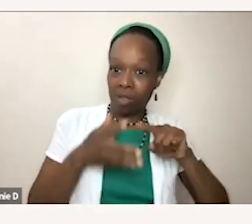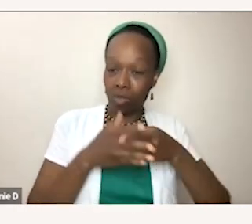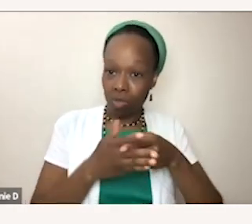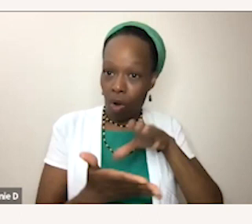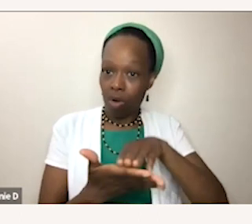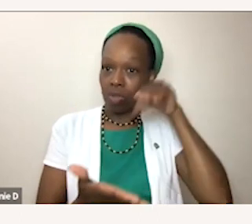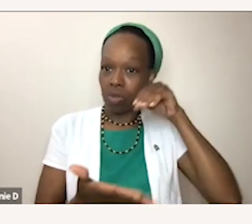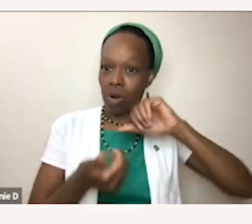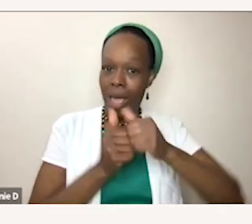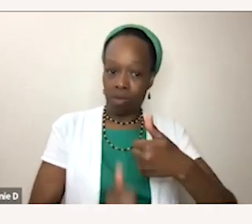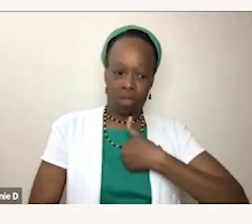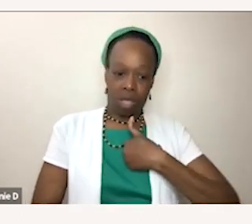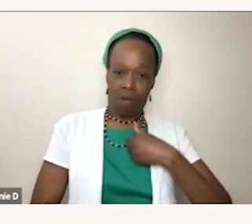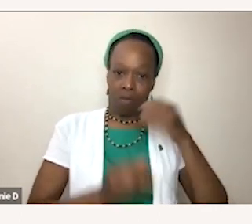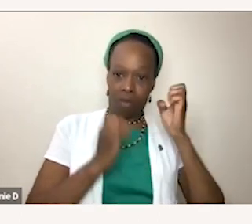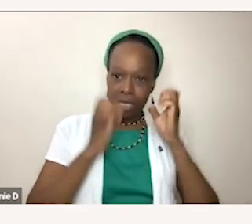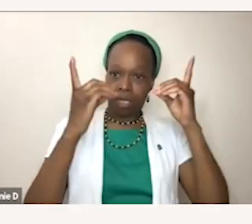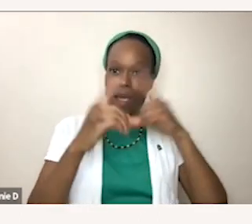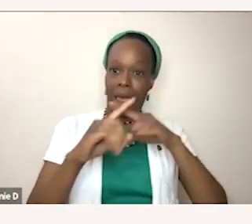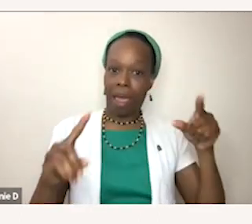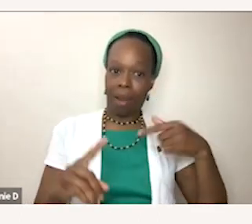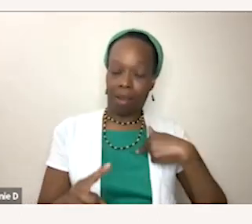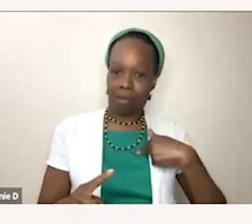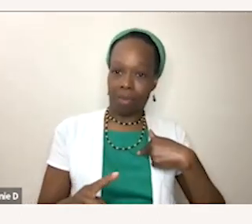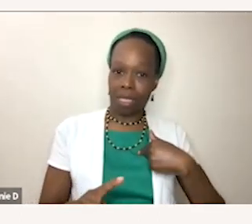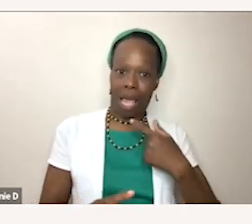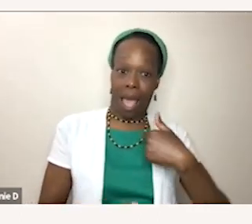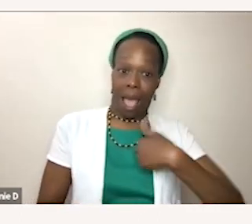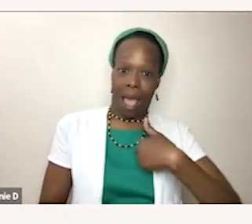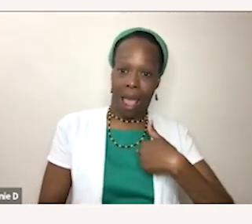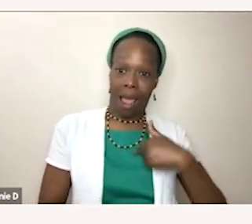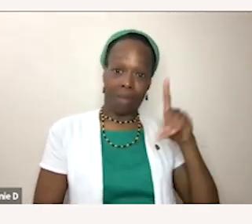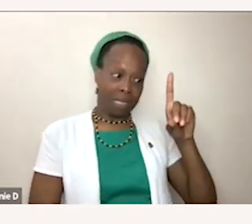learning and self-education and referring to myself as a disabled person. So